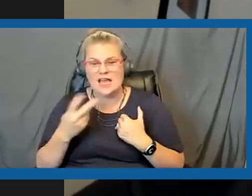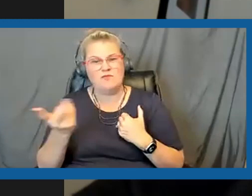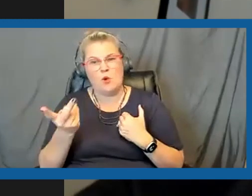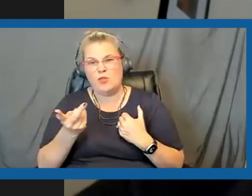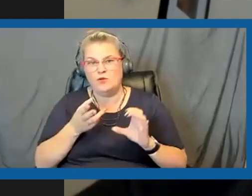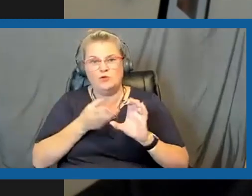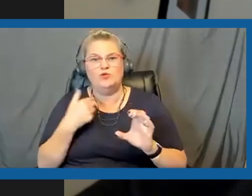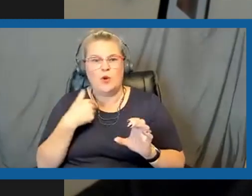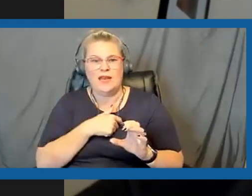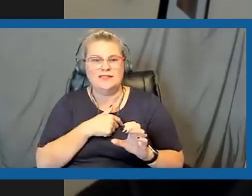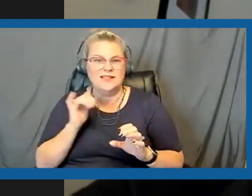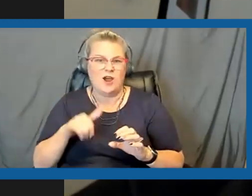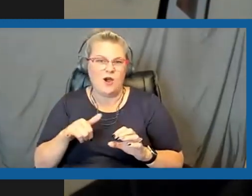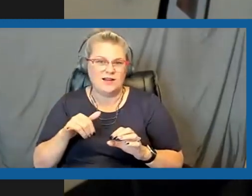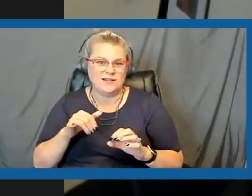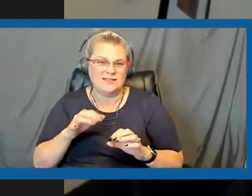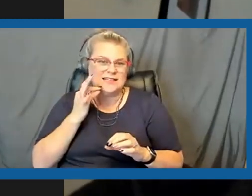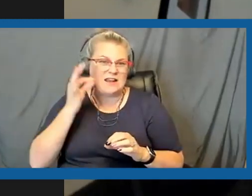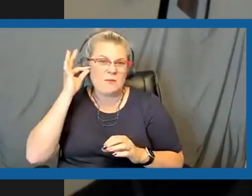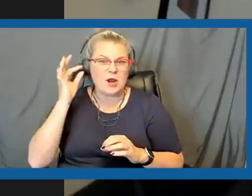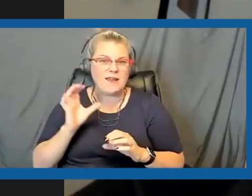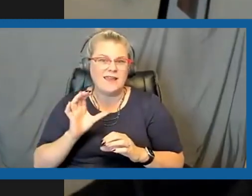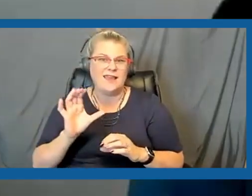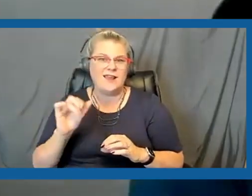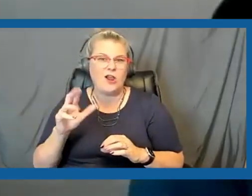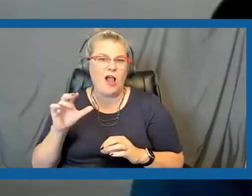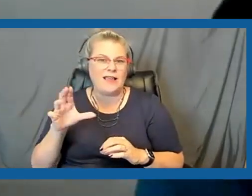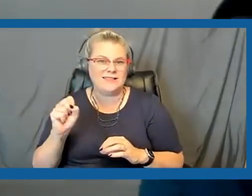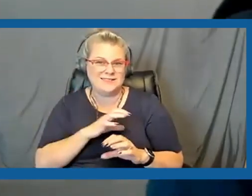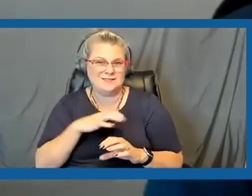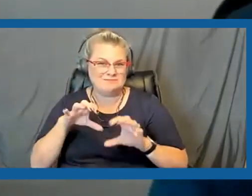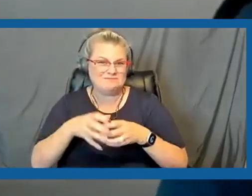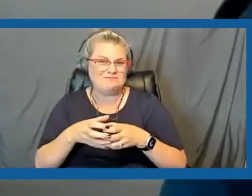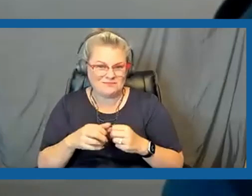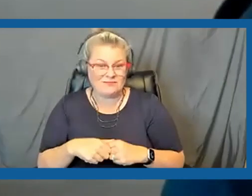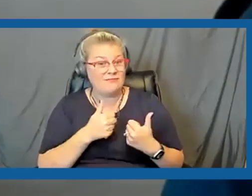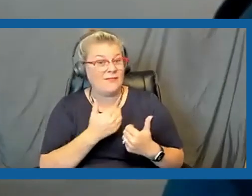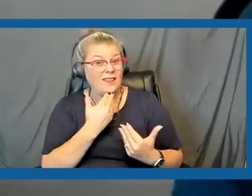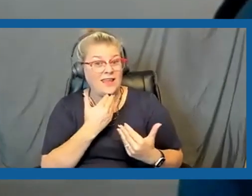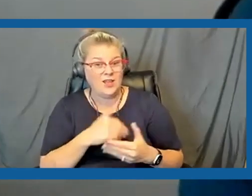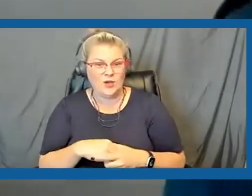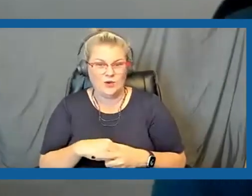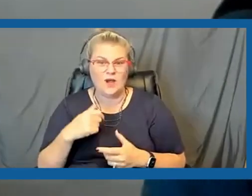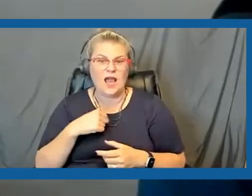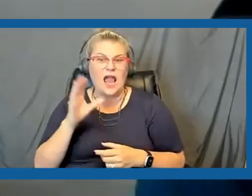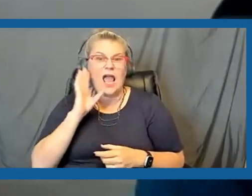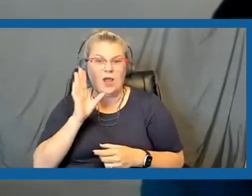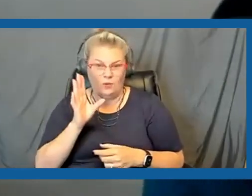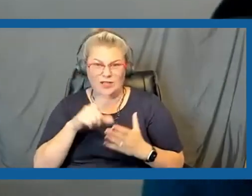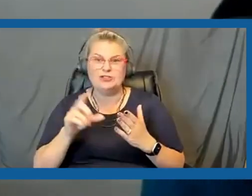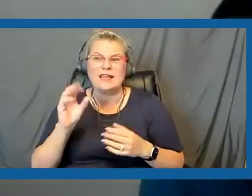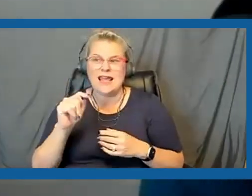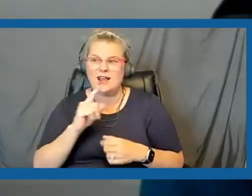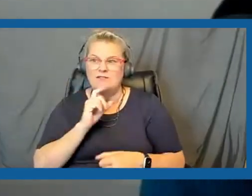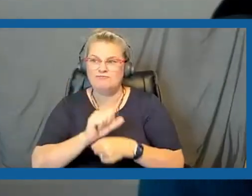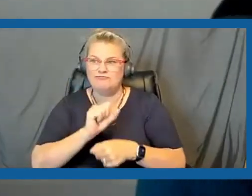at the Native American Caucus. Well, thank you. Thank you. I will absolutely check that out. I would